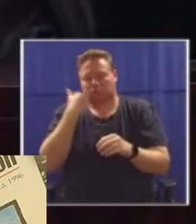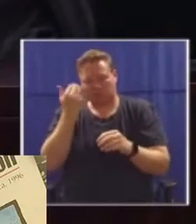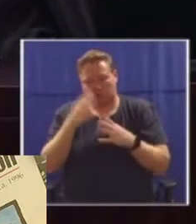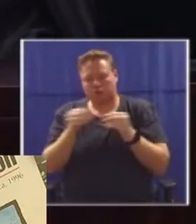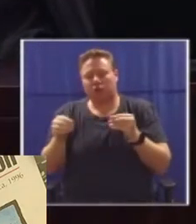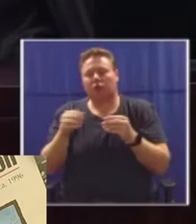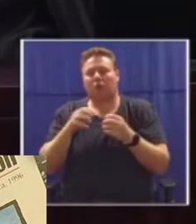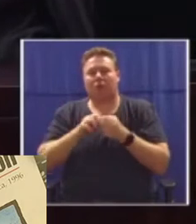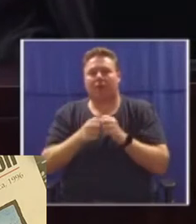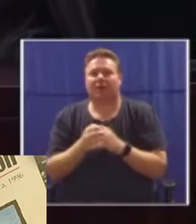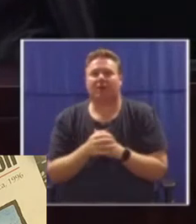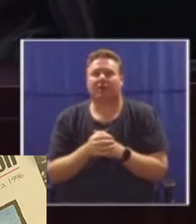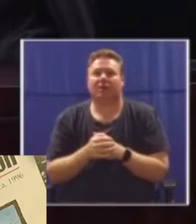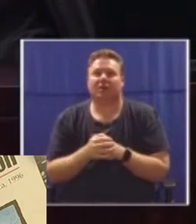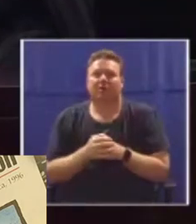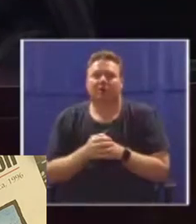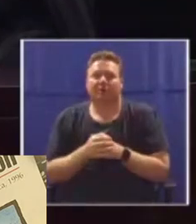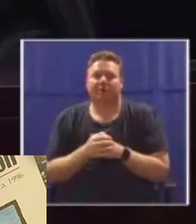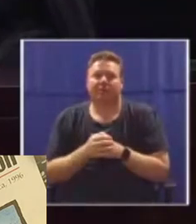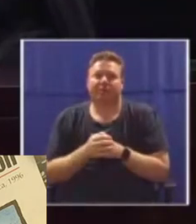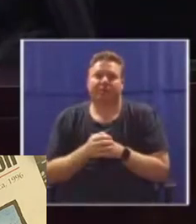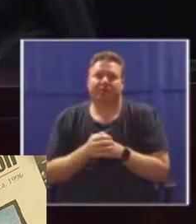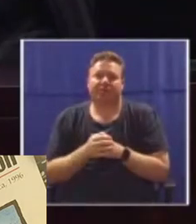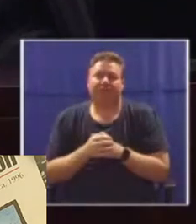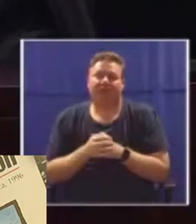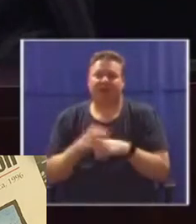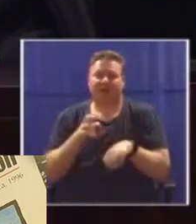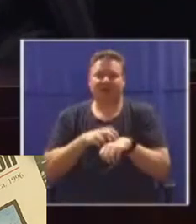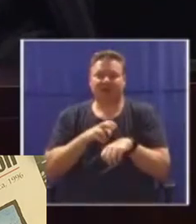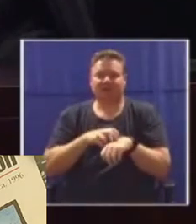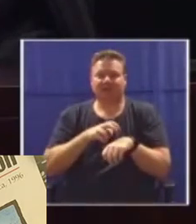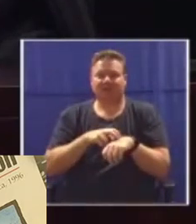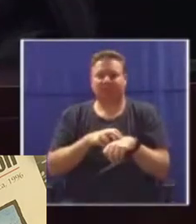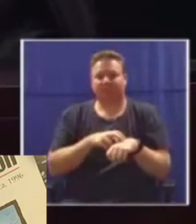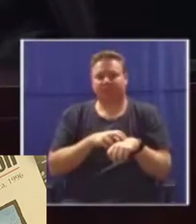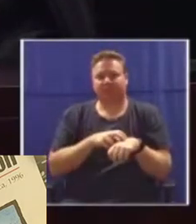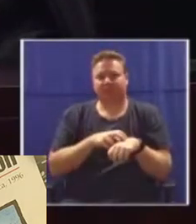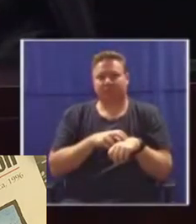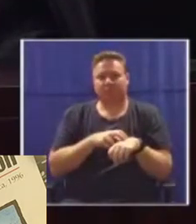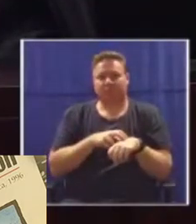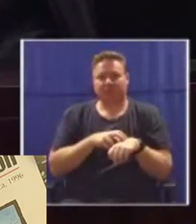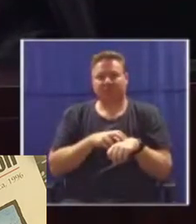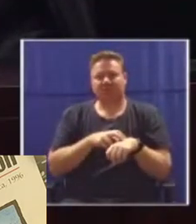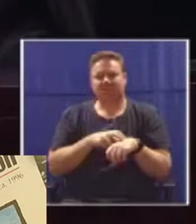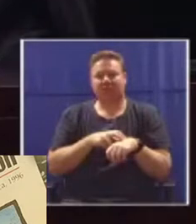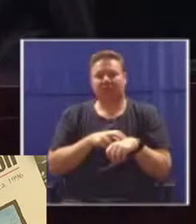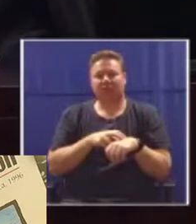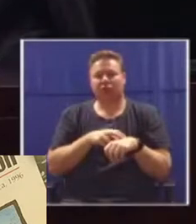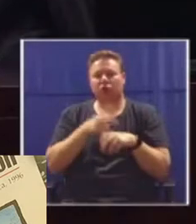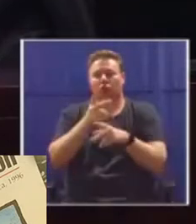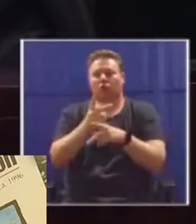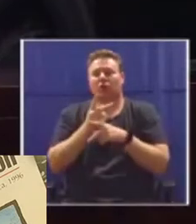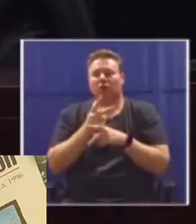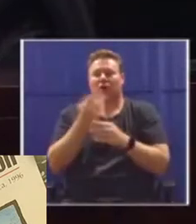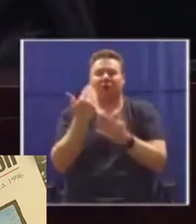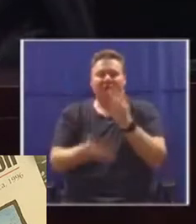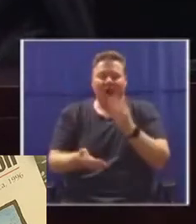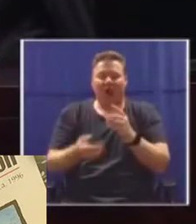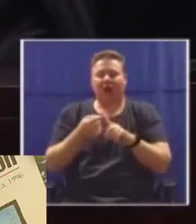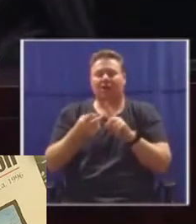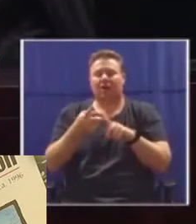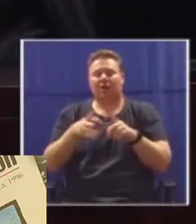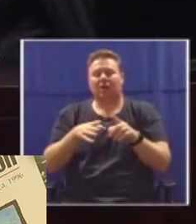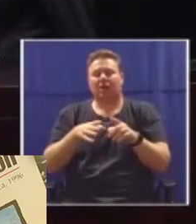inclusion of heavy sanctions such as the confiscation of ships for repeat offenders, the increase in fines and